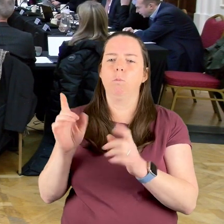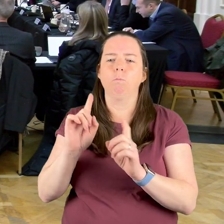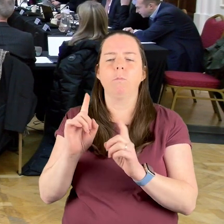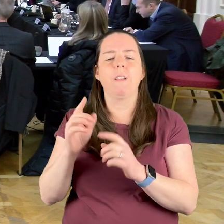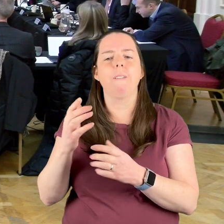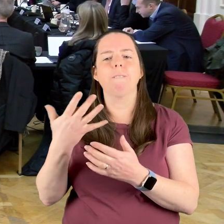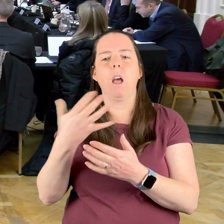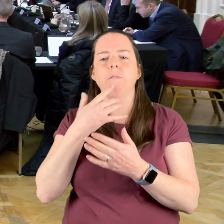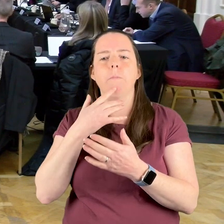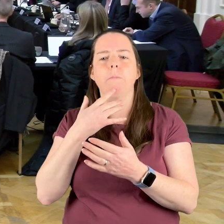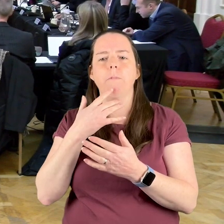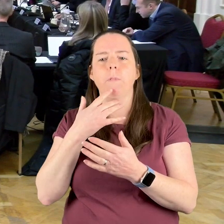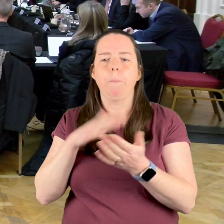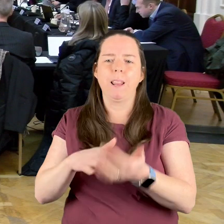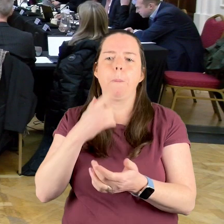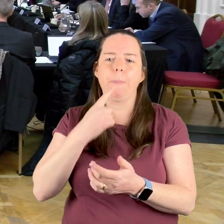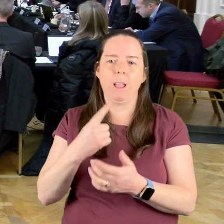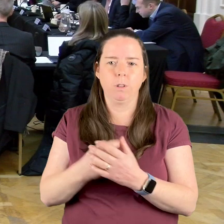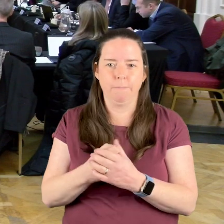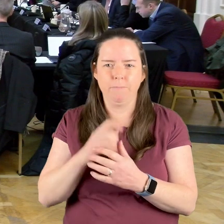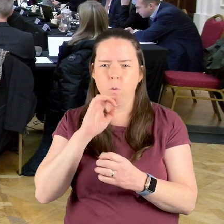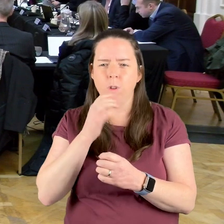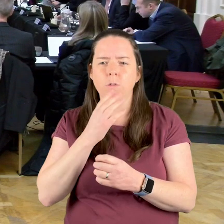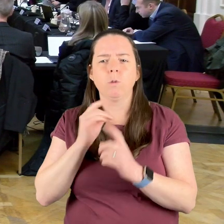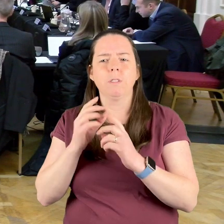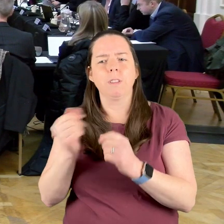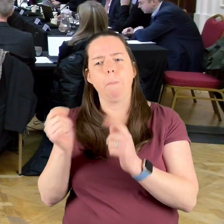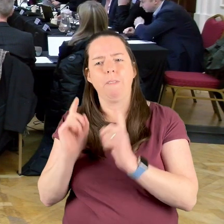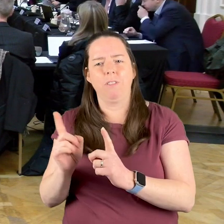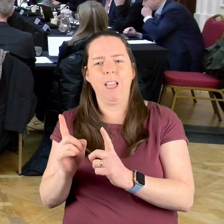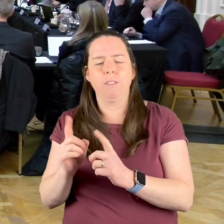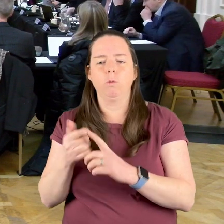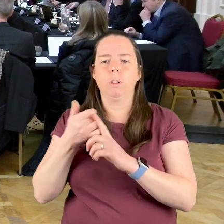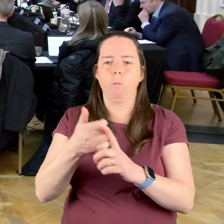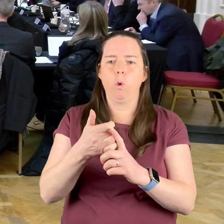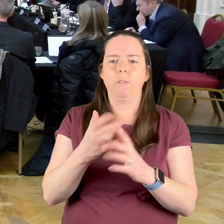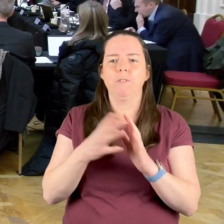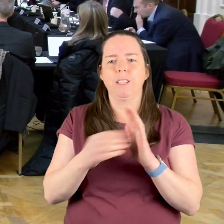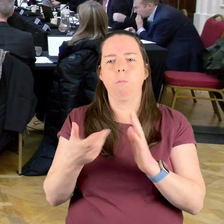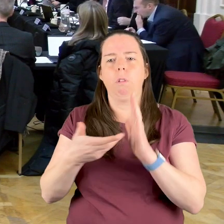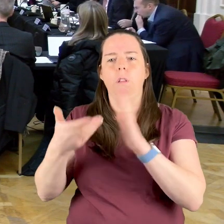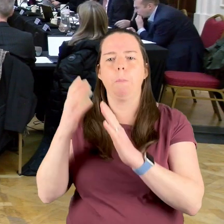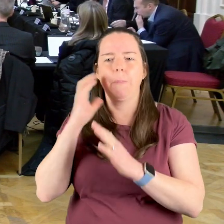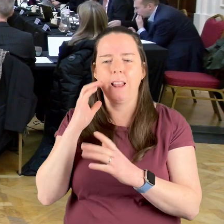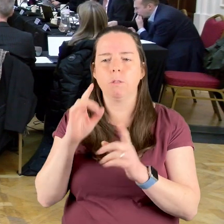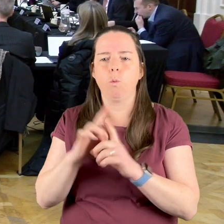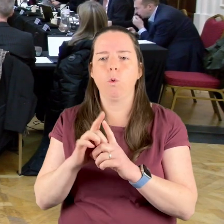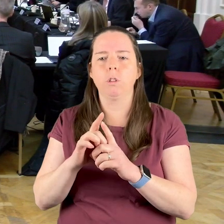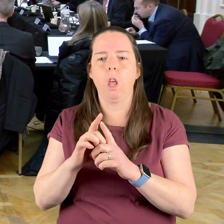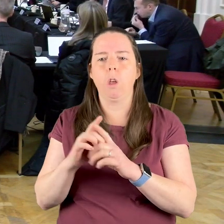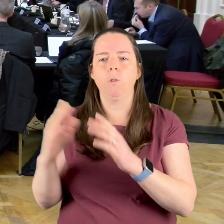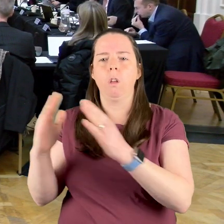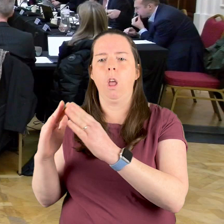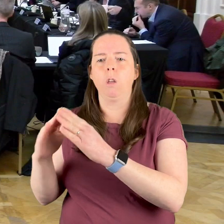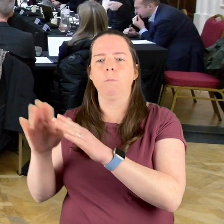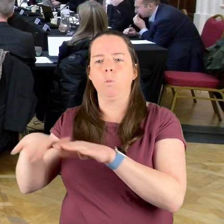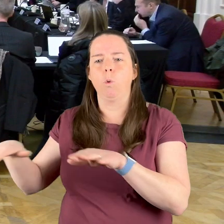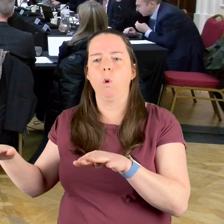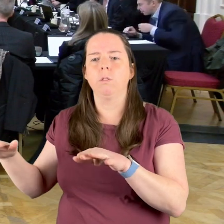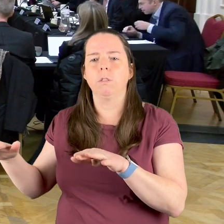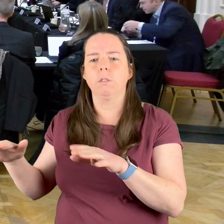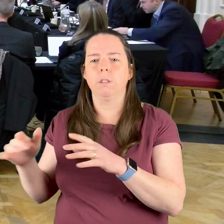using some of that to support things like the Bed Bureau piece, but also to support what we're doing around virtual wards at this point in